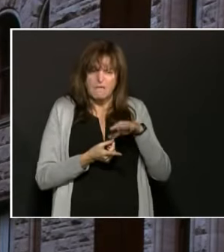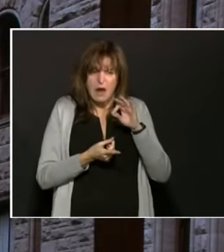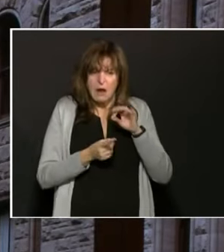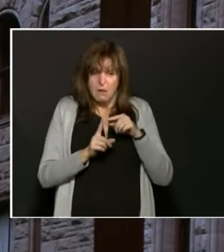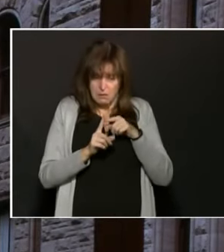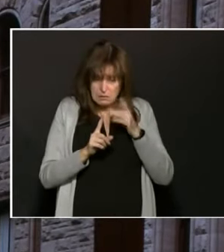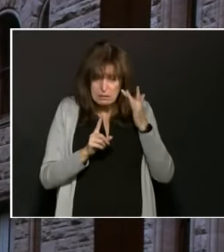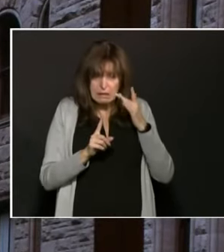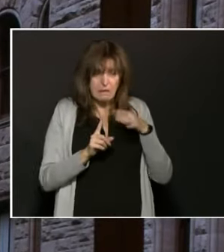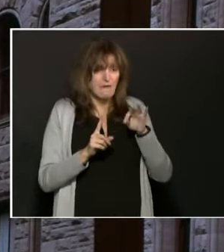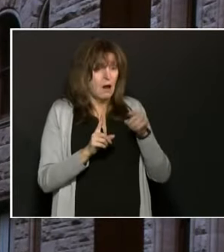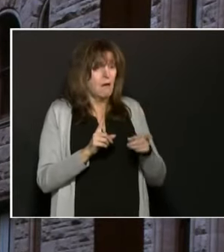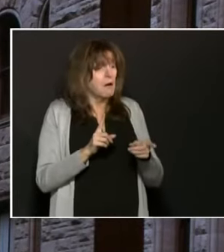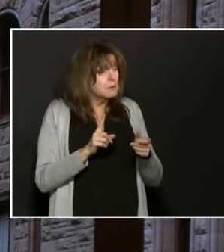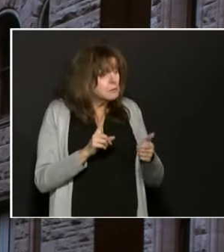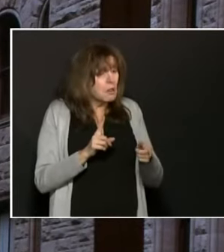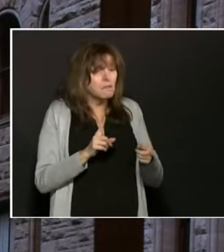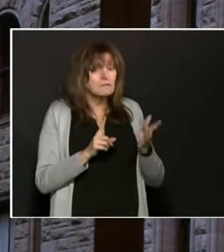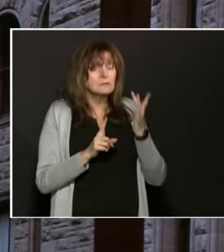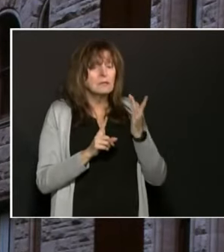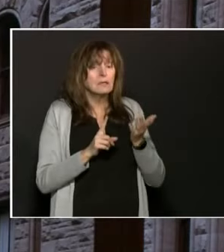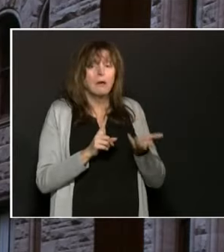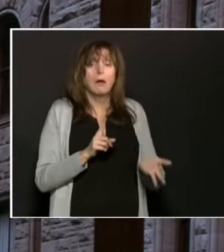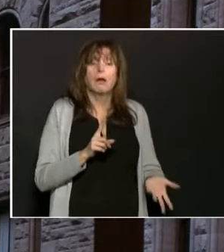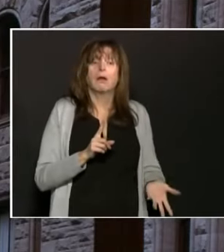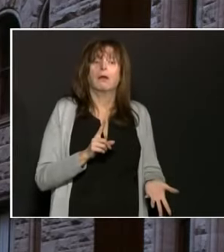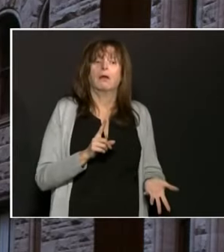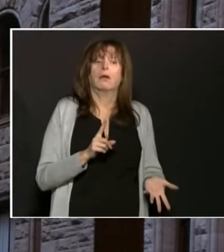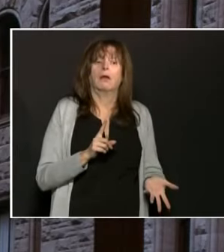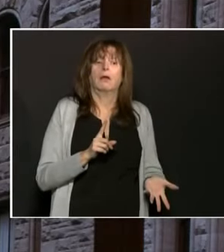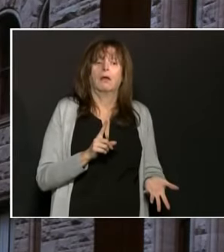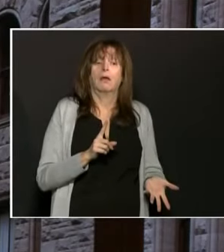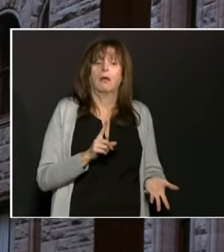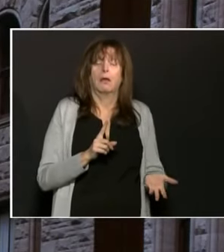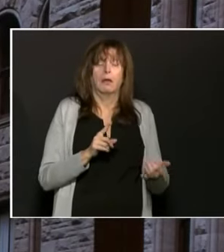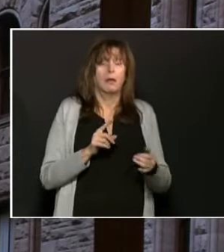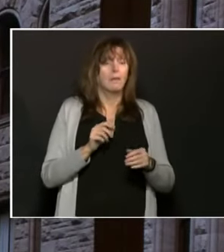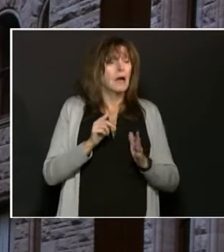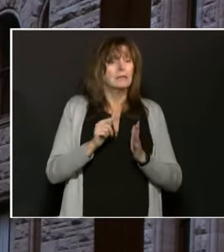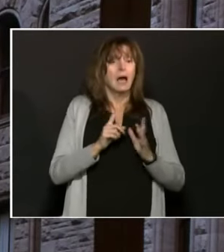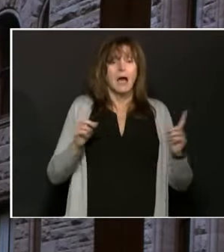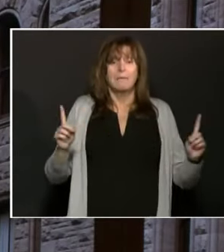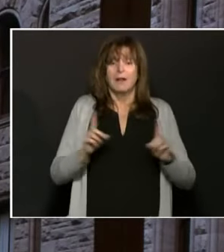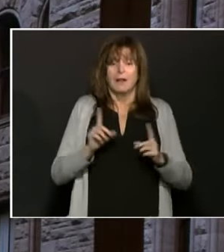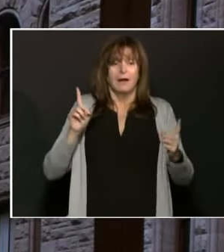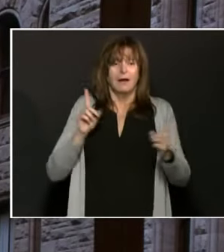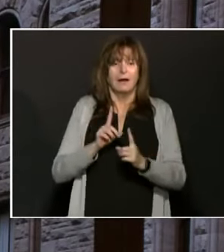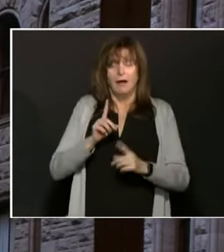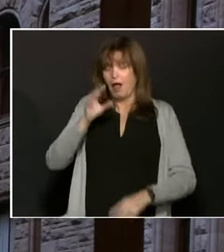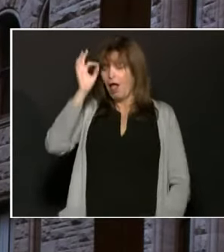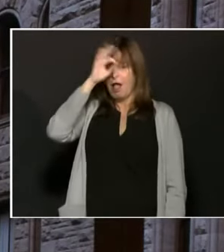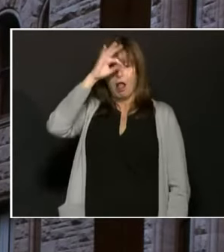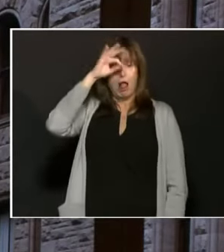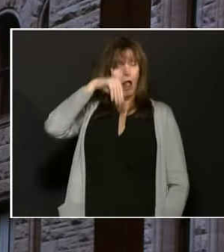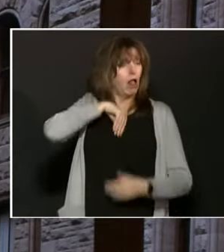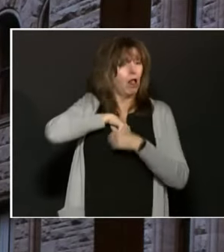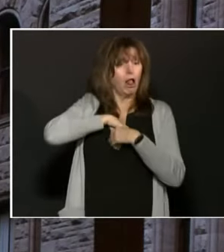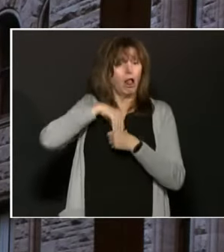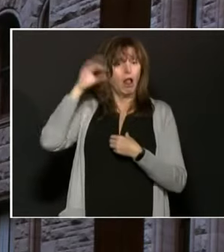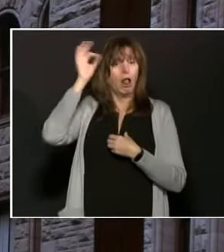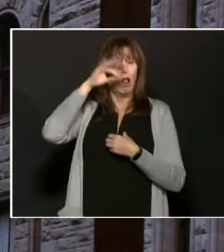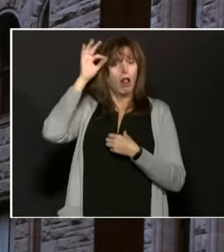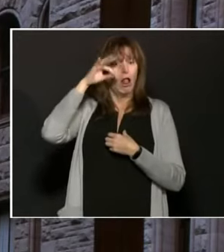after, and they were at that time just incubating and were passing on the virus. And when you have positivity rates